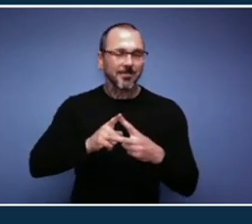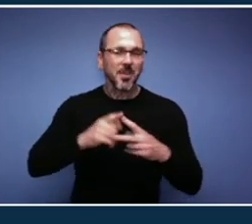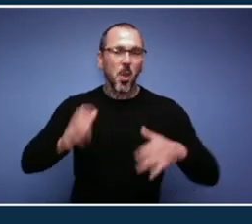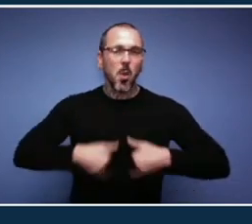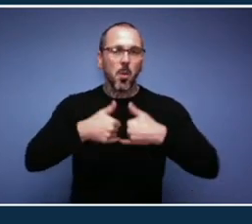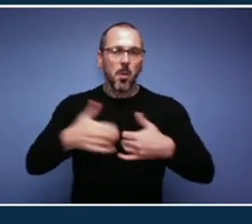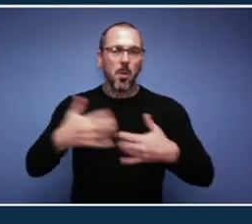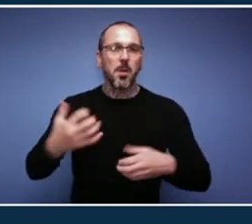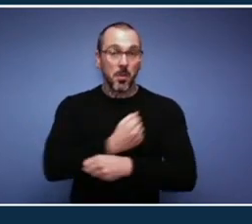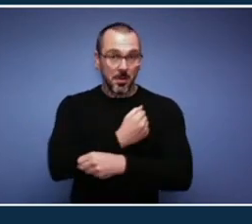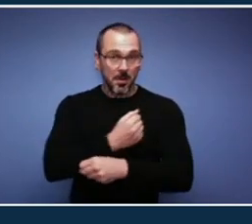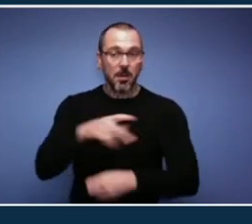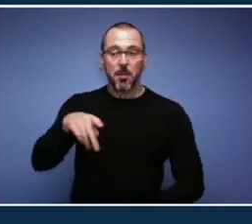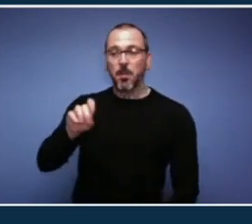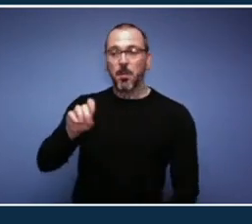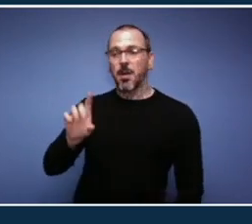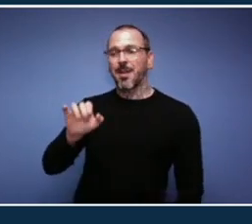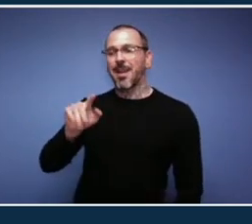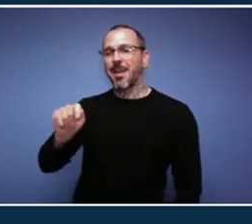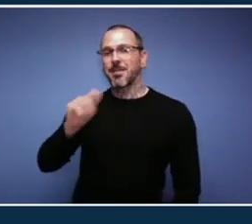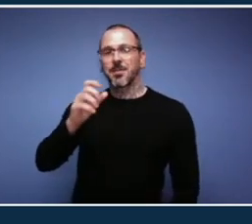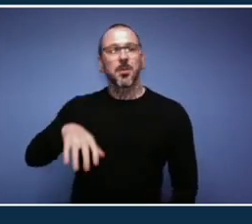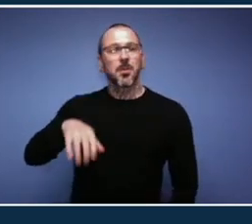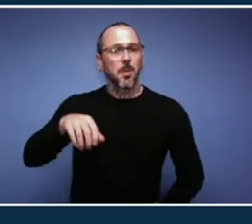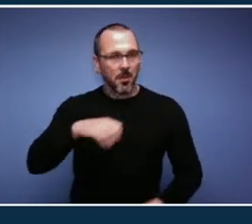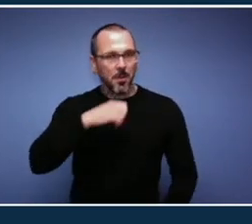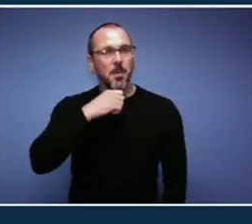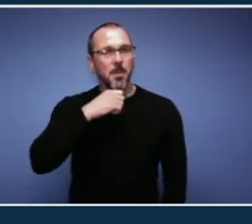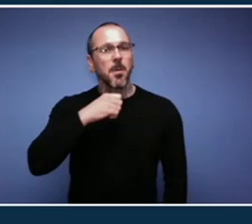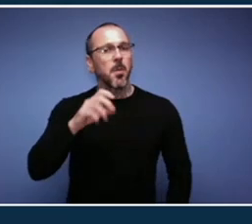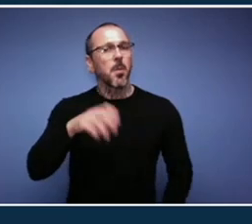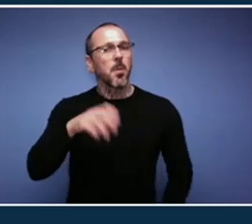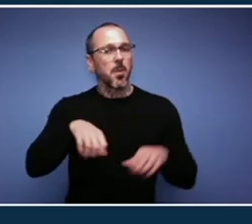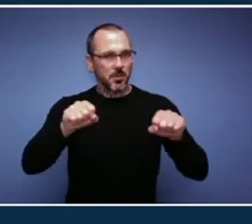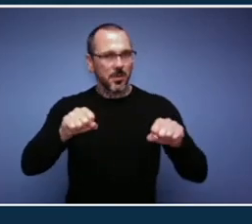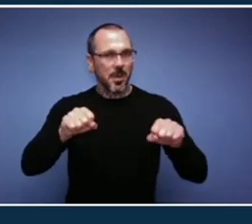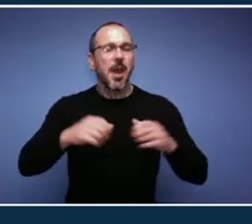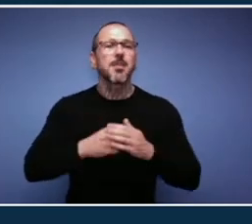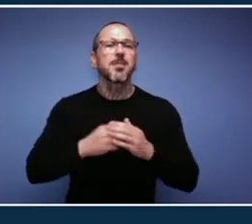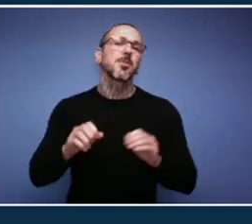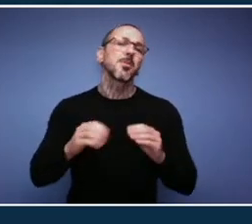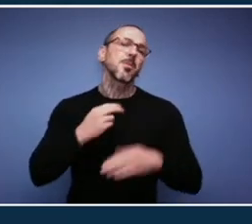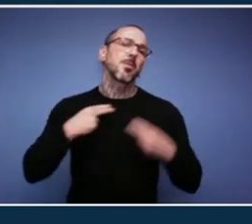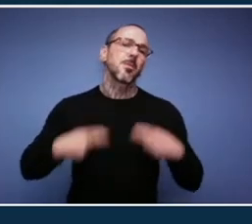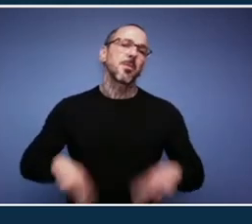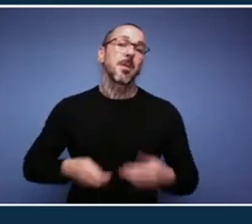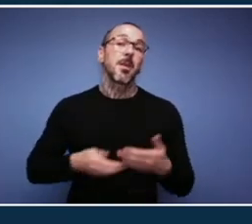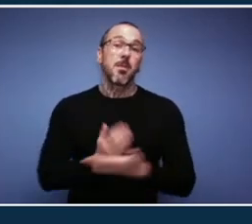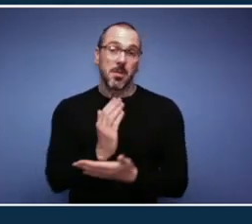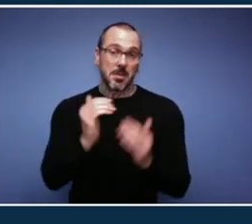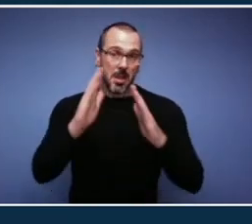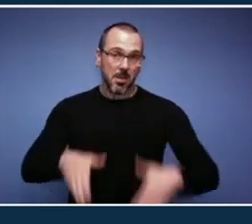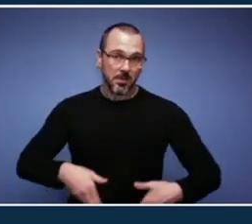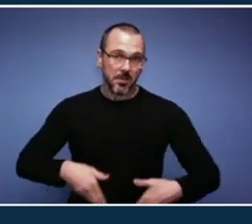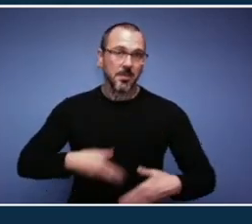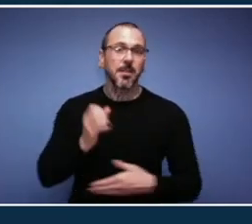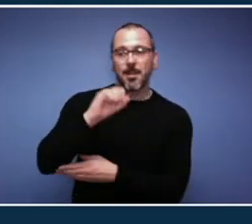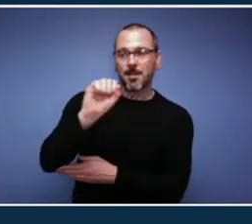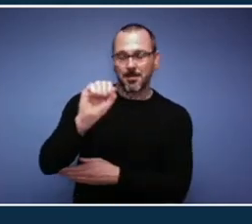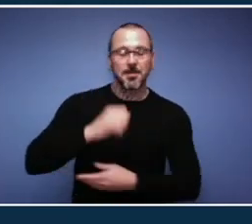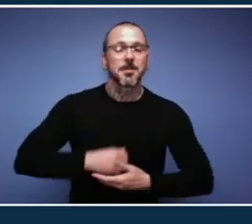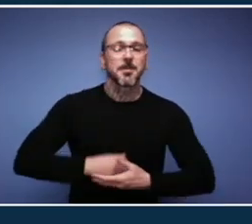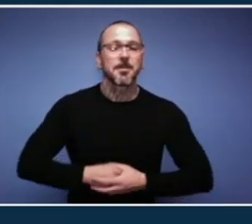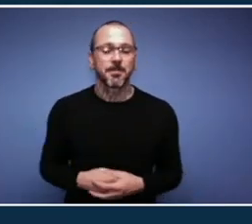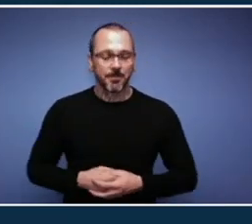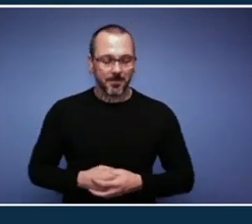host and human rights activist focusing on housing rights within the community. She's a passionate public speaker and a spokesperson for Disability Rights Coalition of